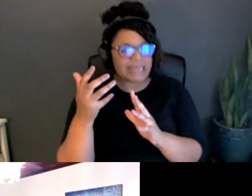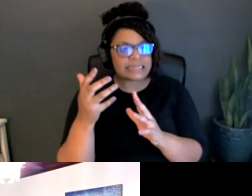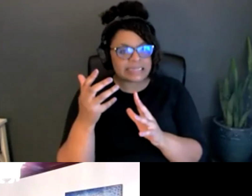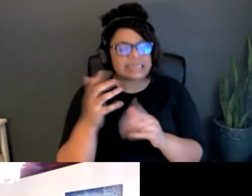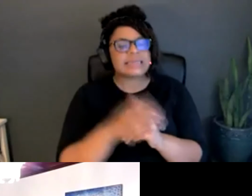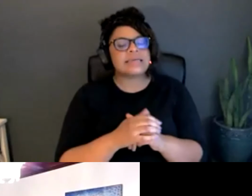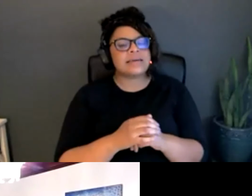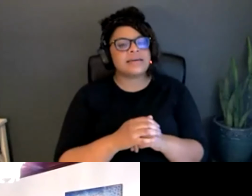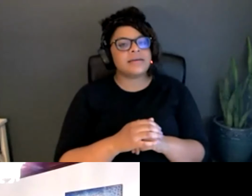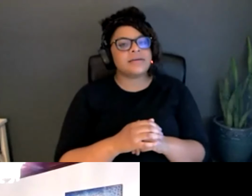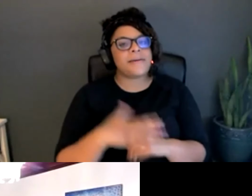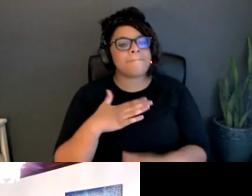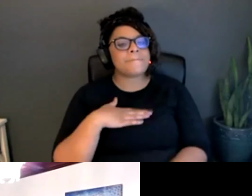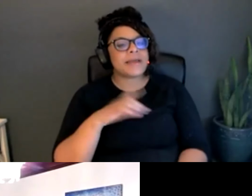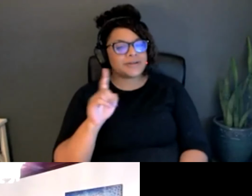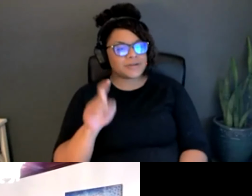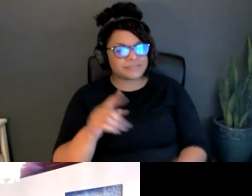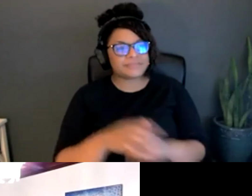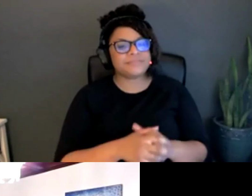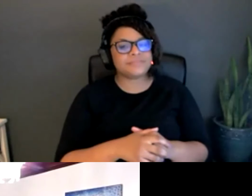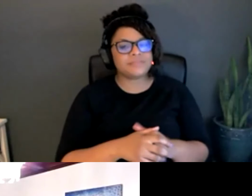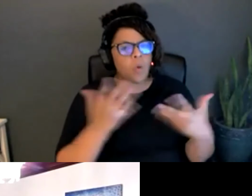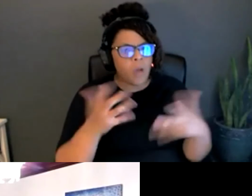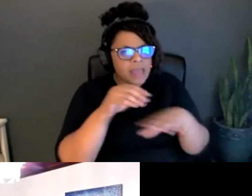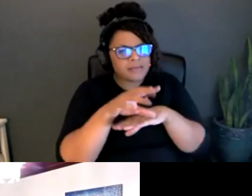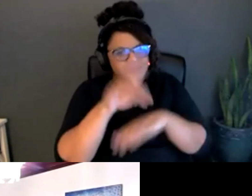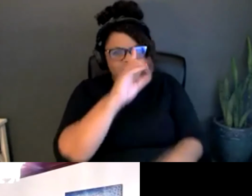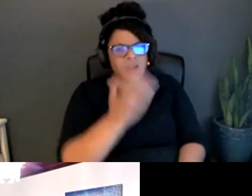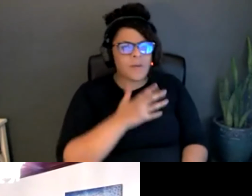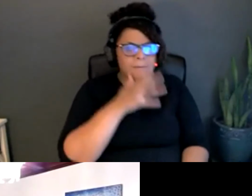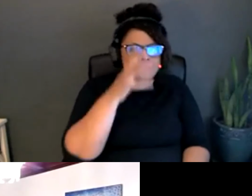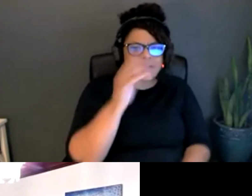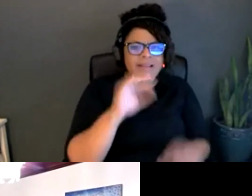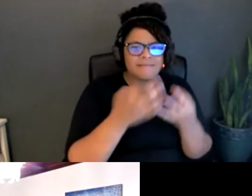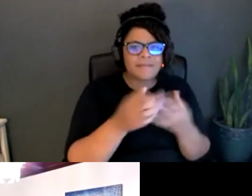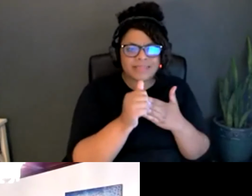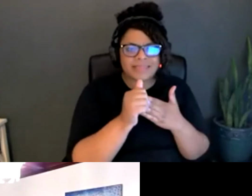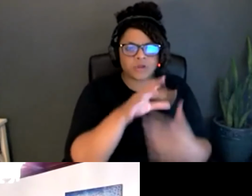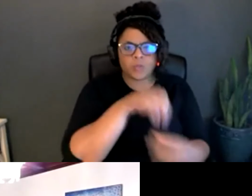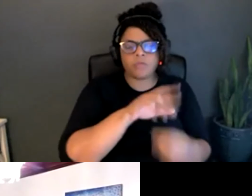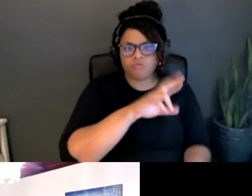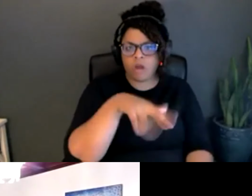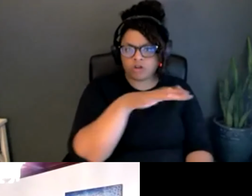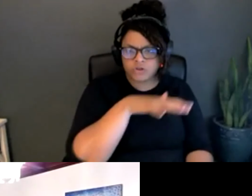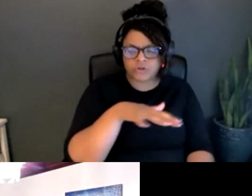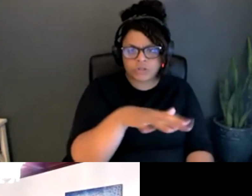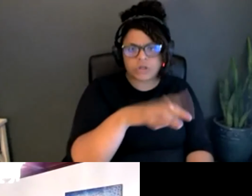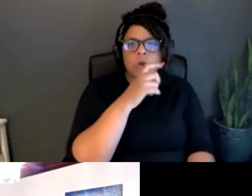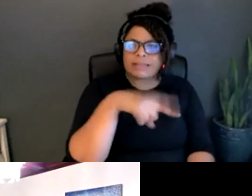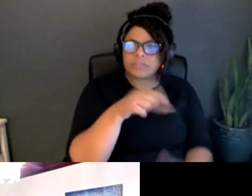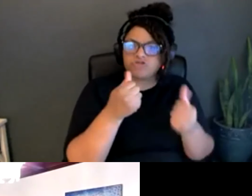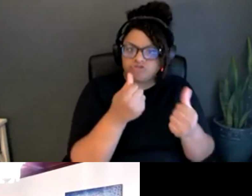question that popped in my head was, what advice would you have for our parents and our family leaders in Rochester who are trying